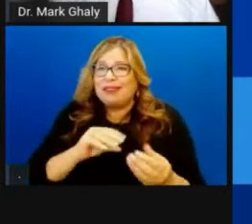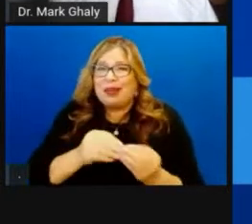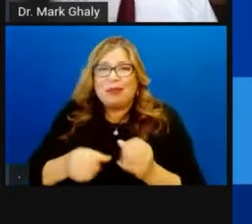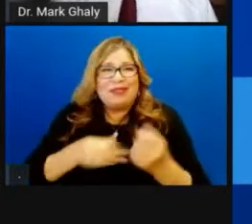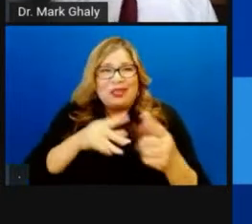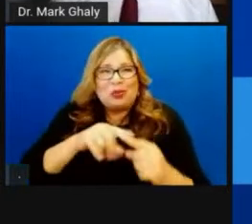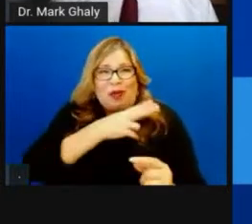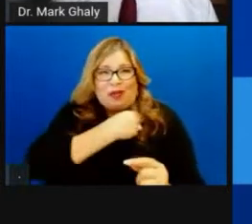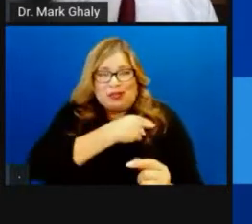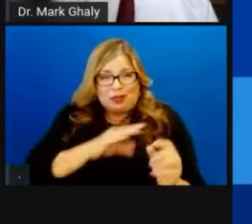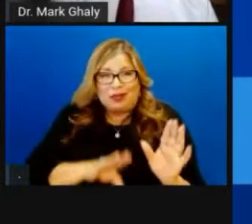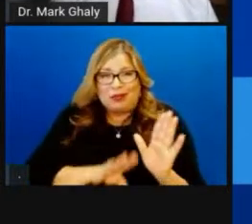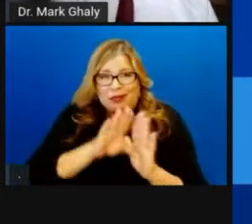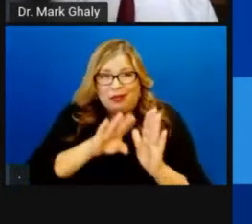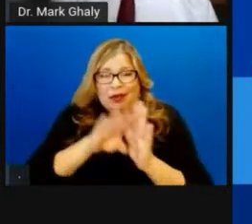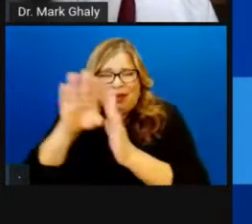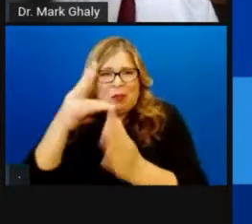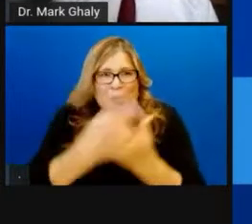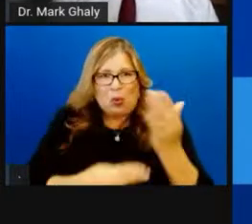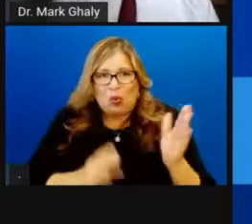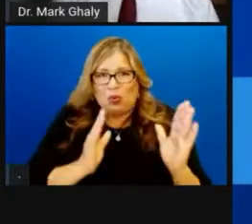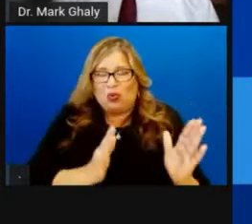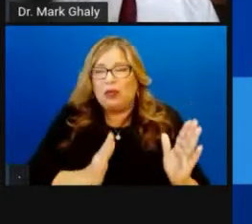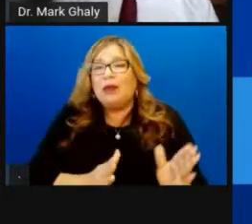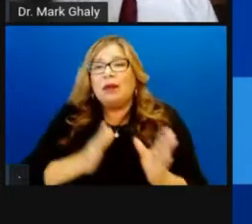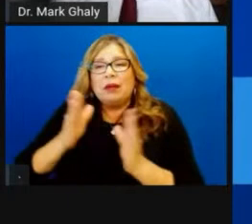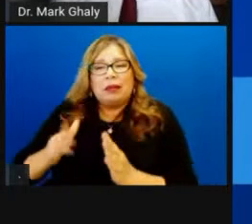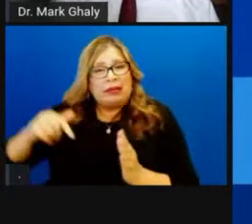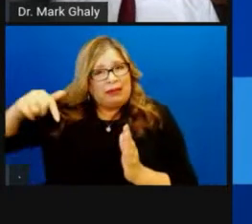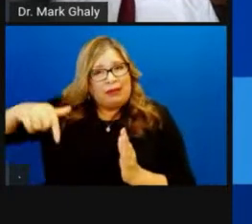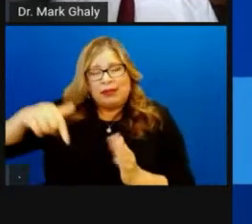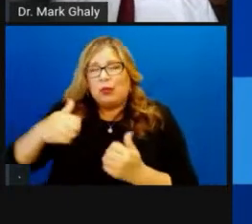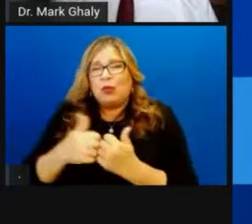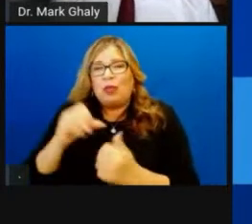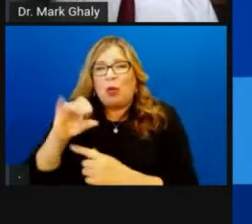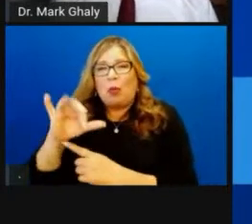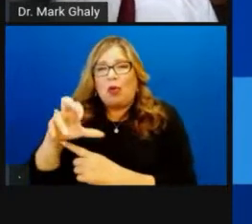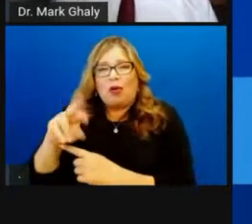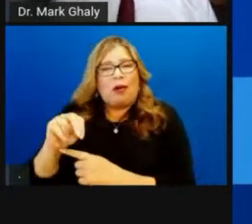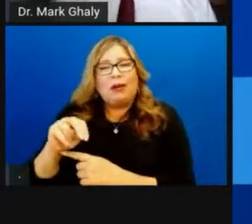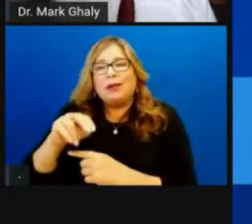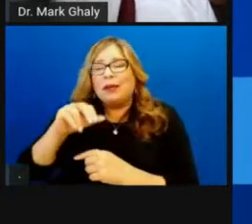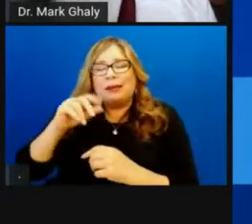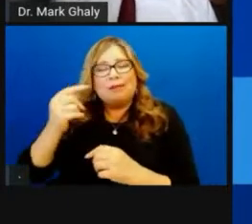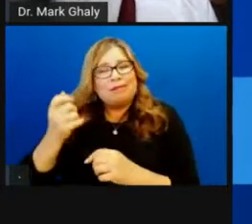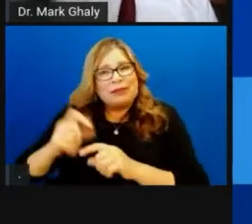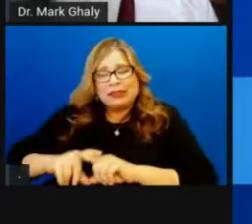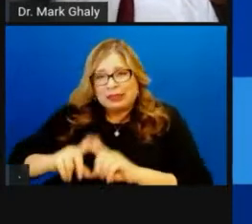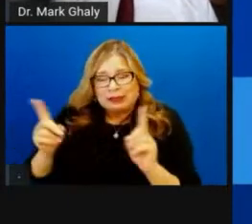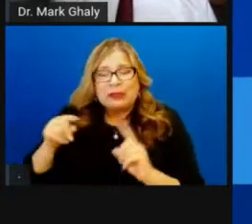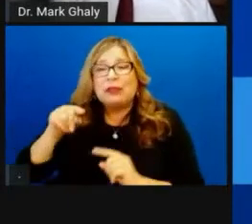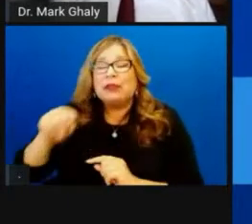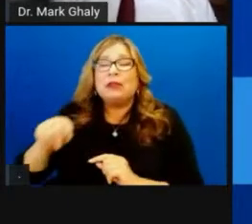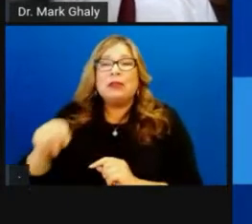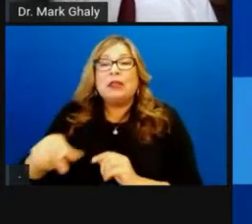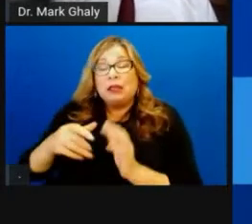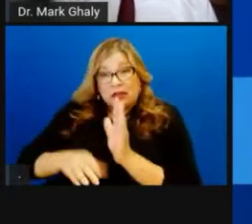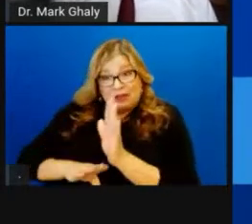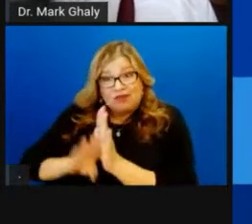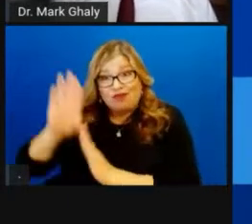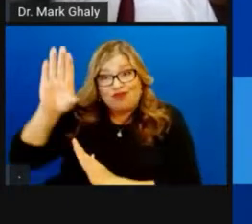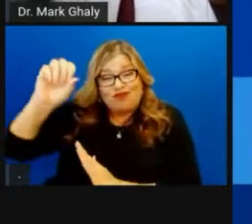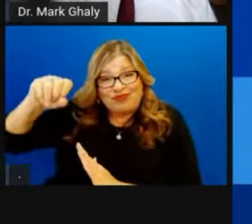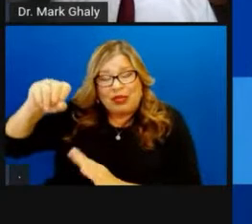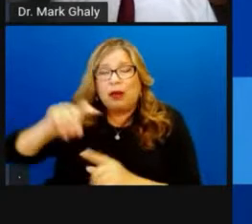It recognizes that Omicron has not been as virulent as other strains of COVID, that it hasn't led to as